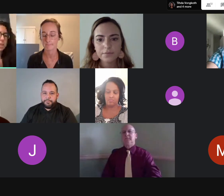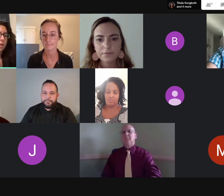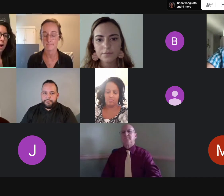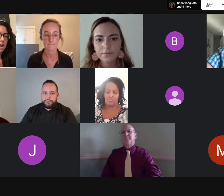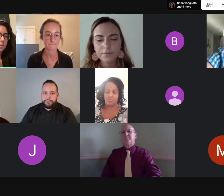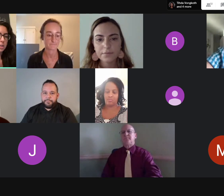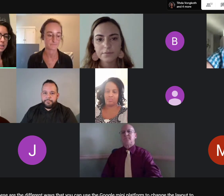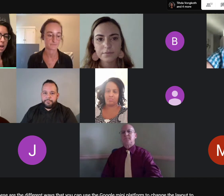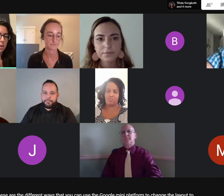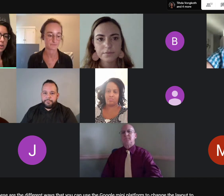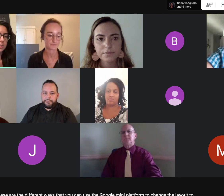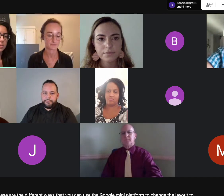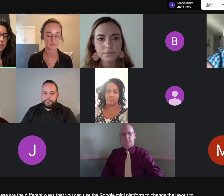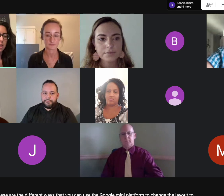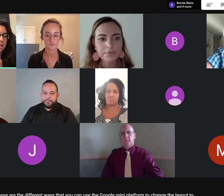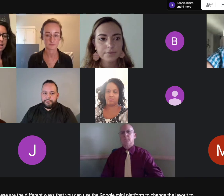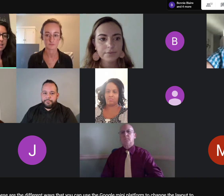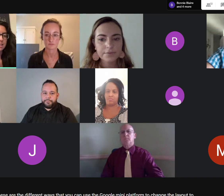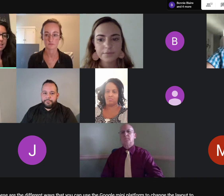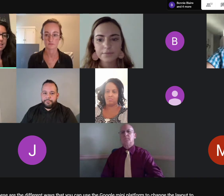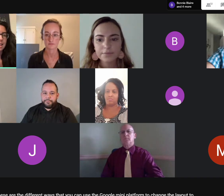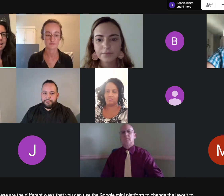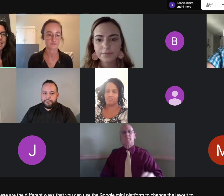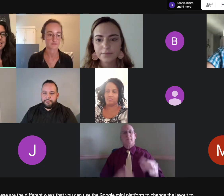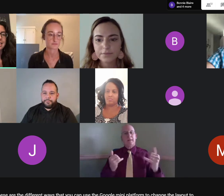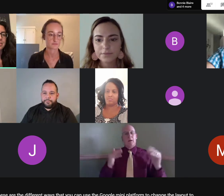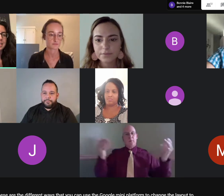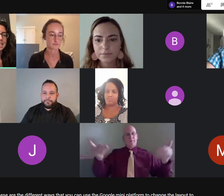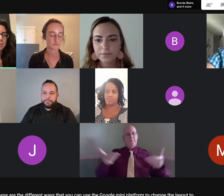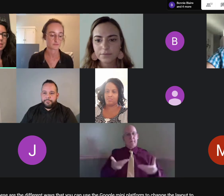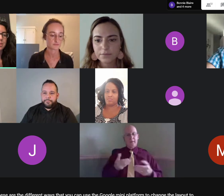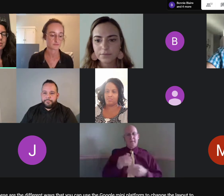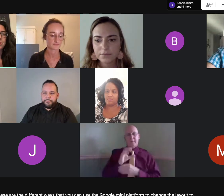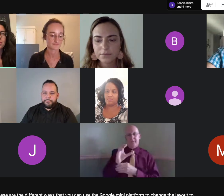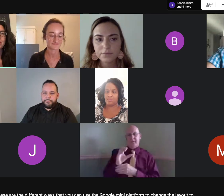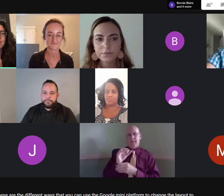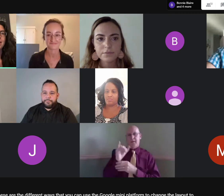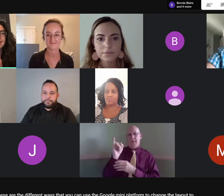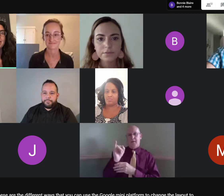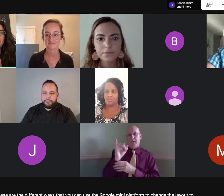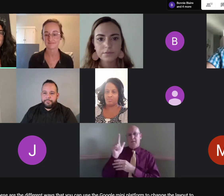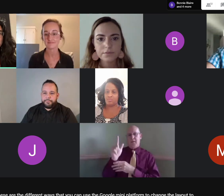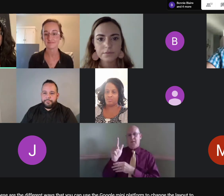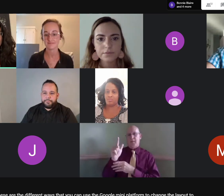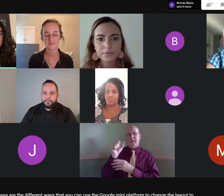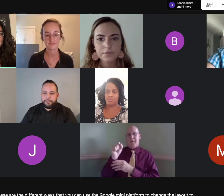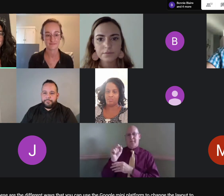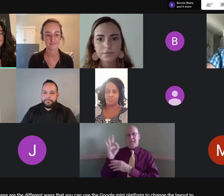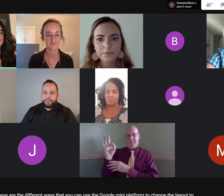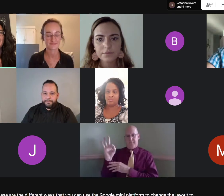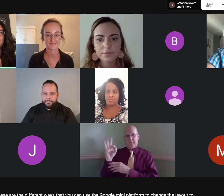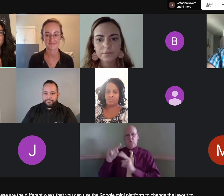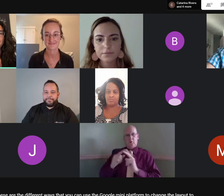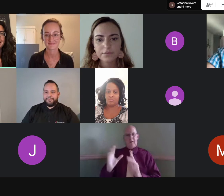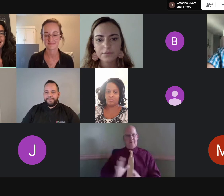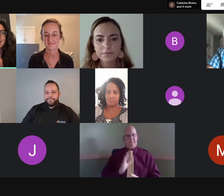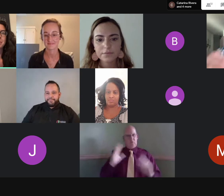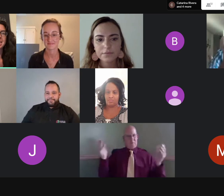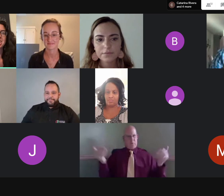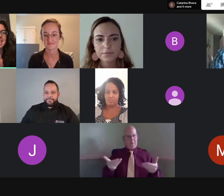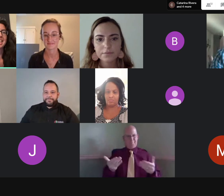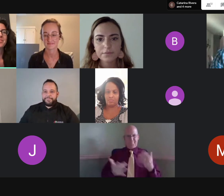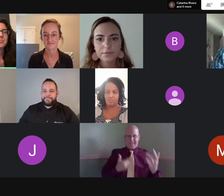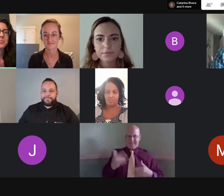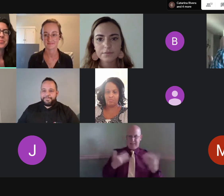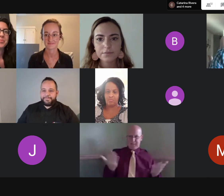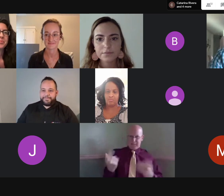Thank you. So I am just now going to invite the CILSF team to start the official introductions, and we're so excited to